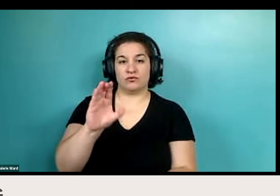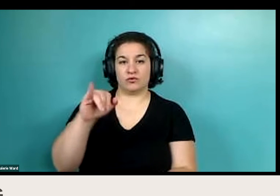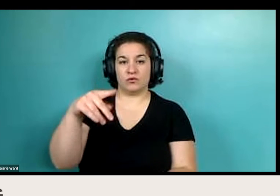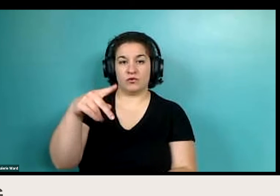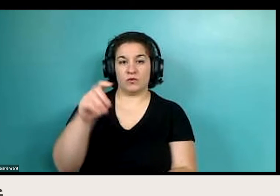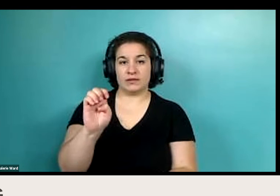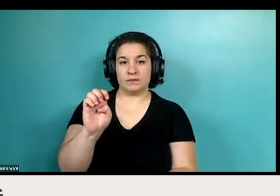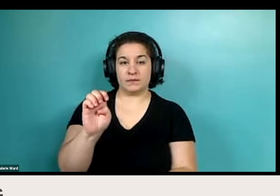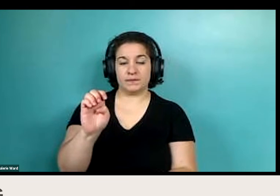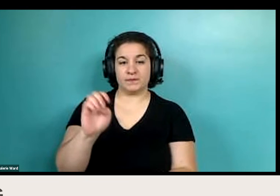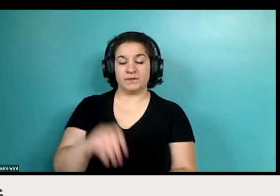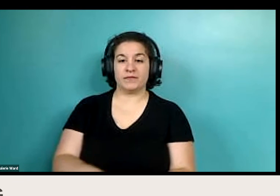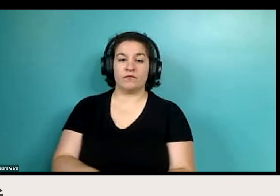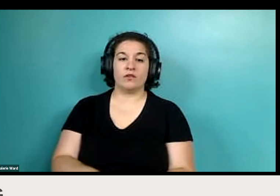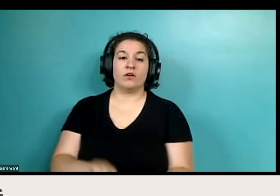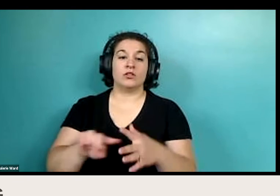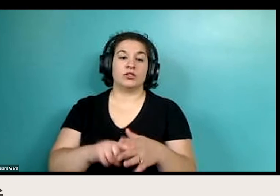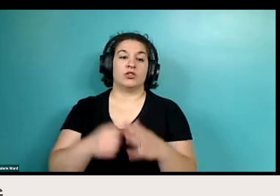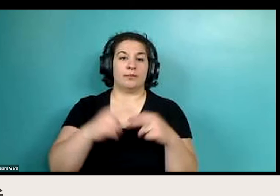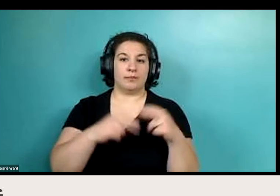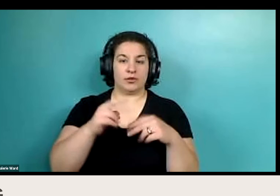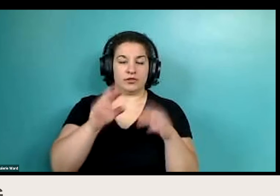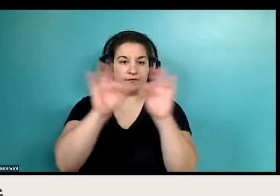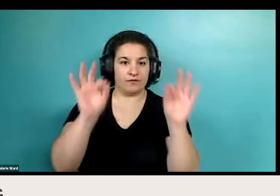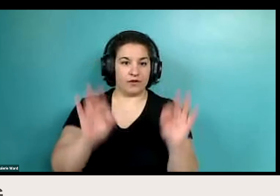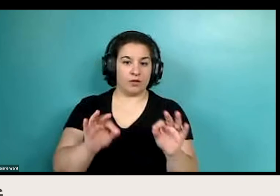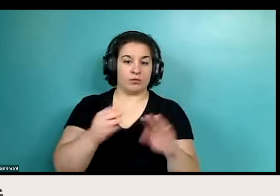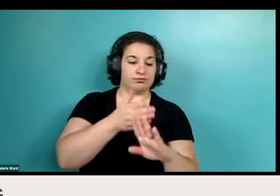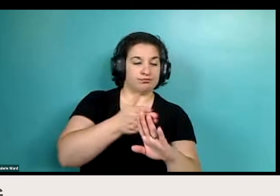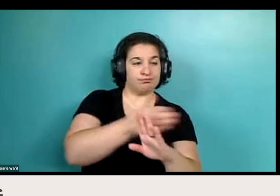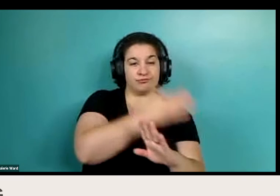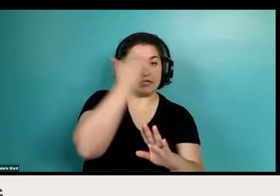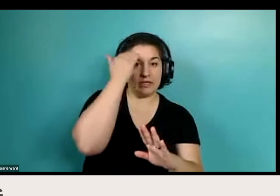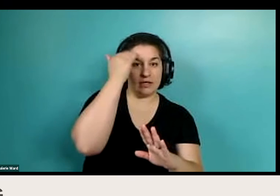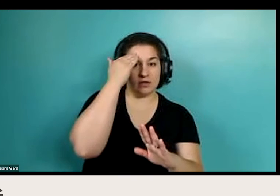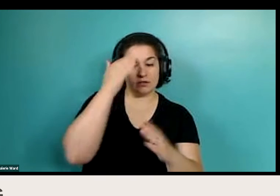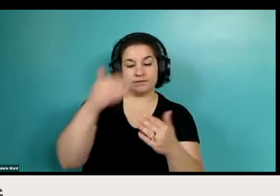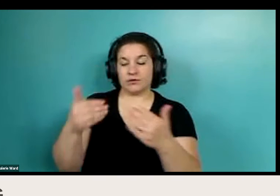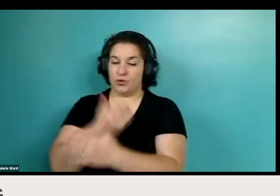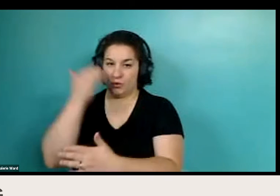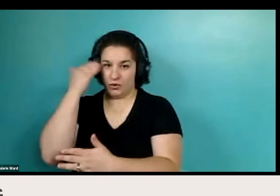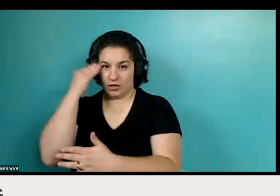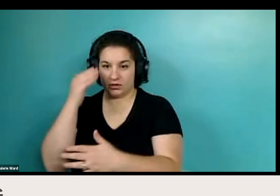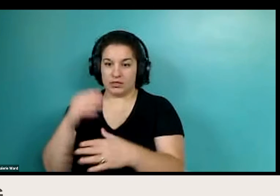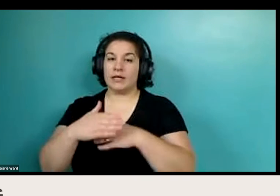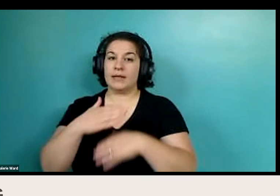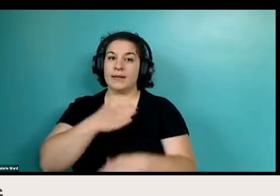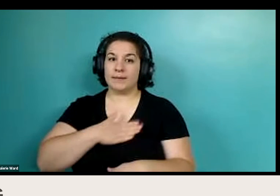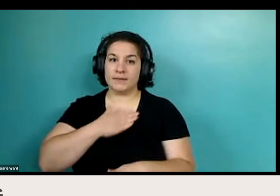of pre-existing knowledge to new knowledge. So please don't steal this from us. We will come looking for